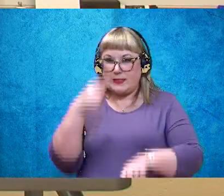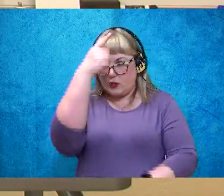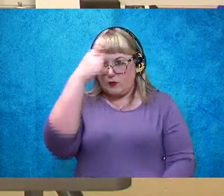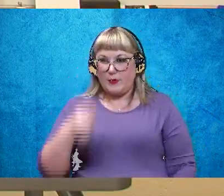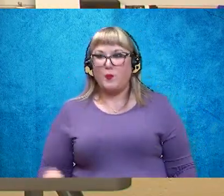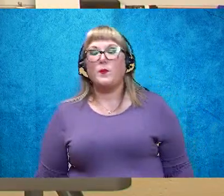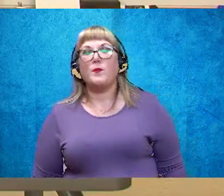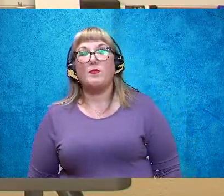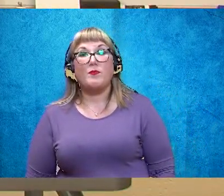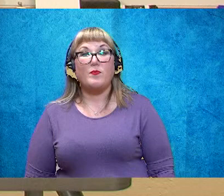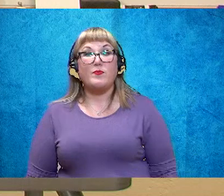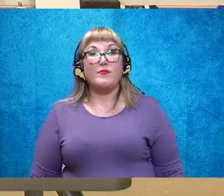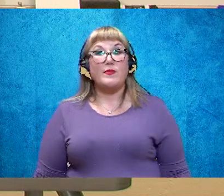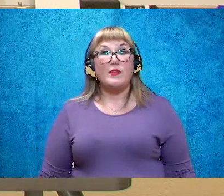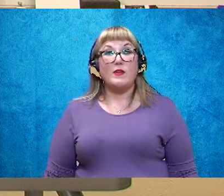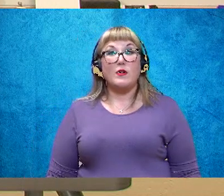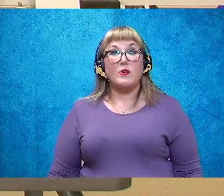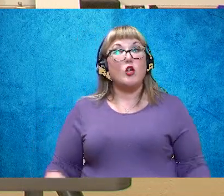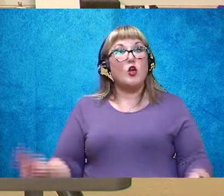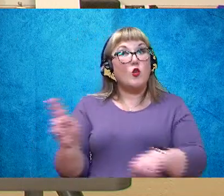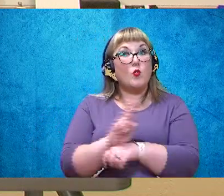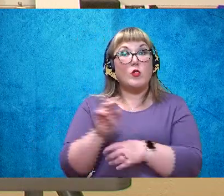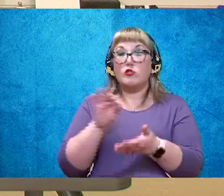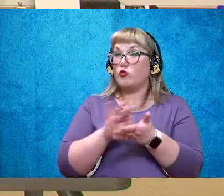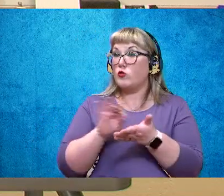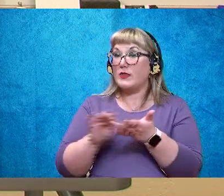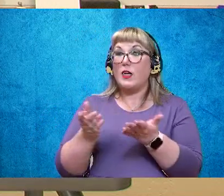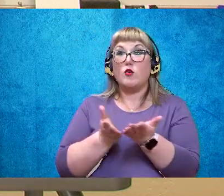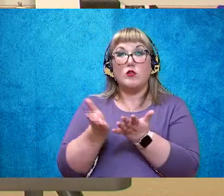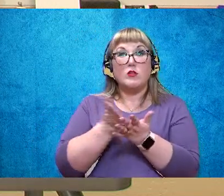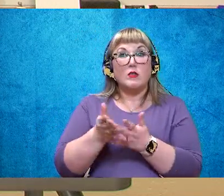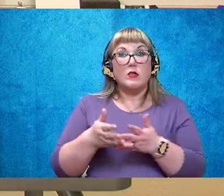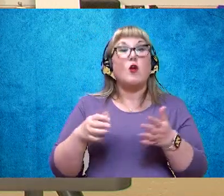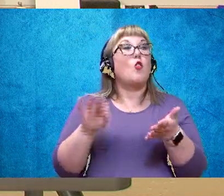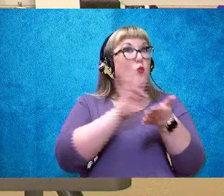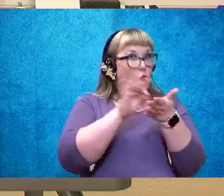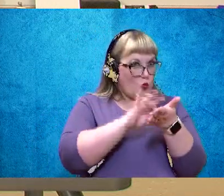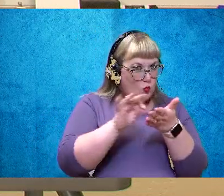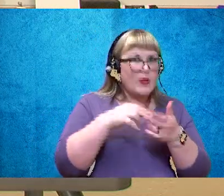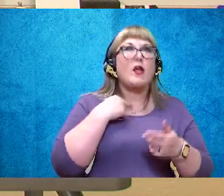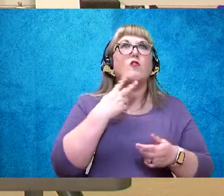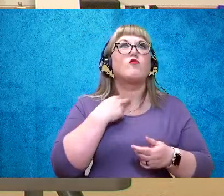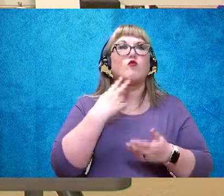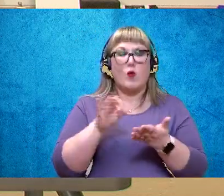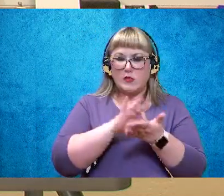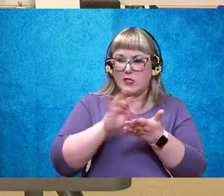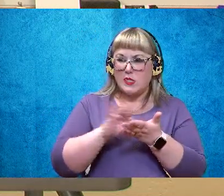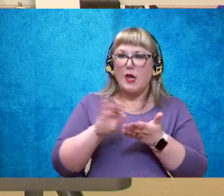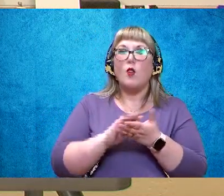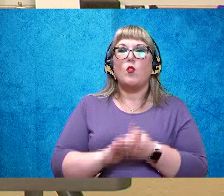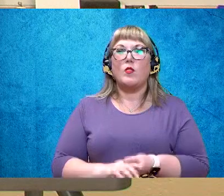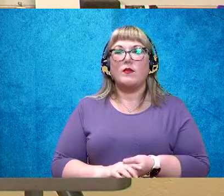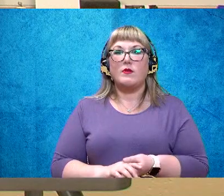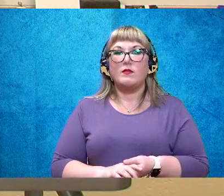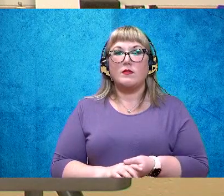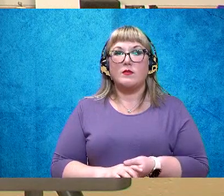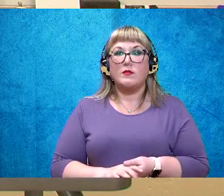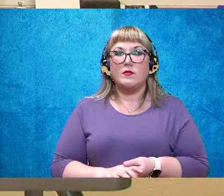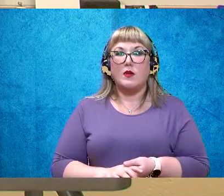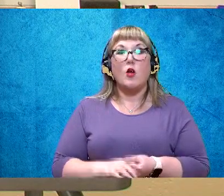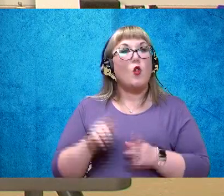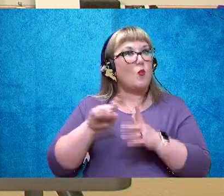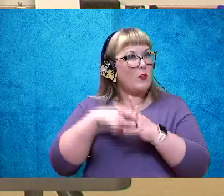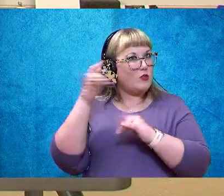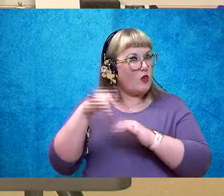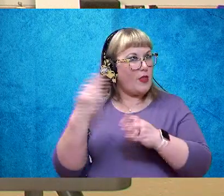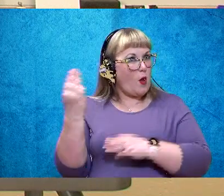job. Okay, so we've used these counting strategies. We counted out loud when we counted our movements. We started that on Monday